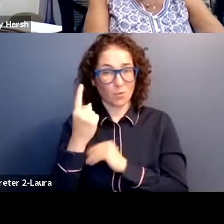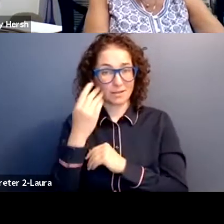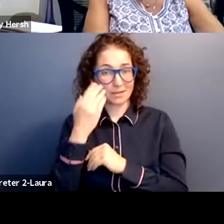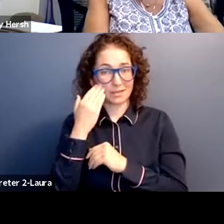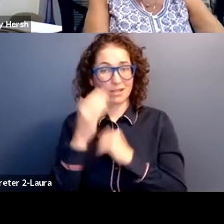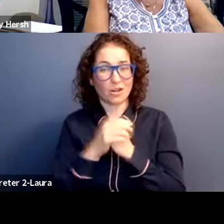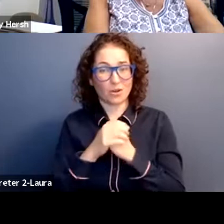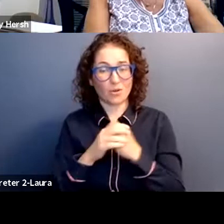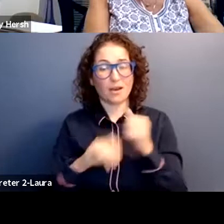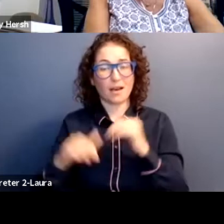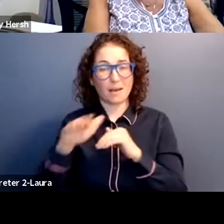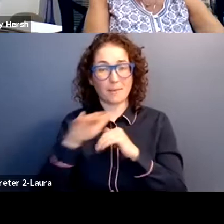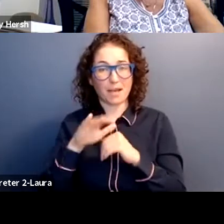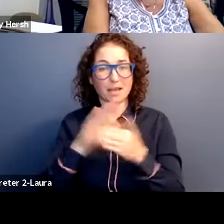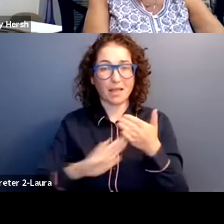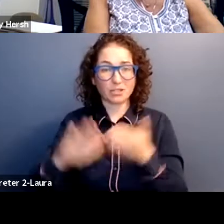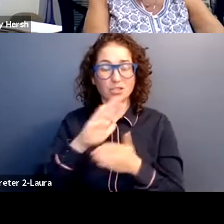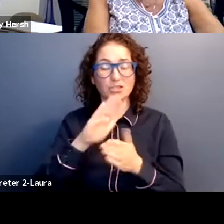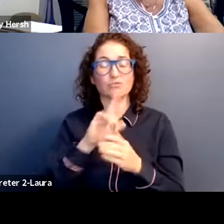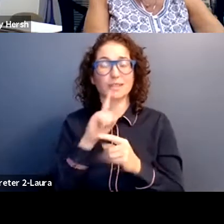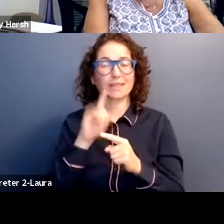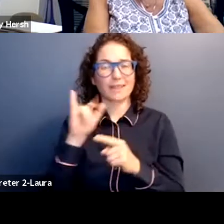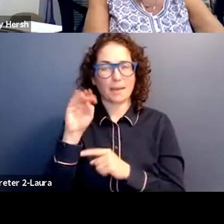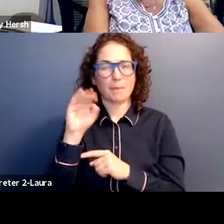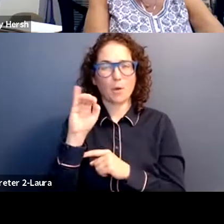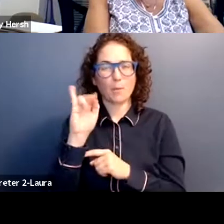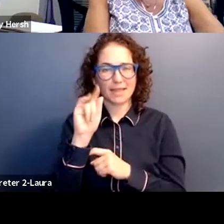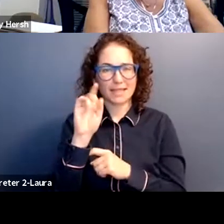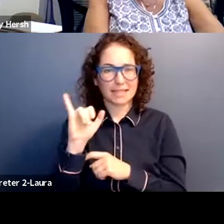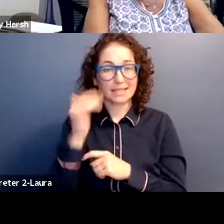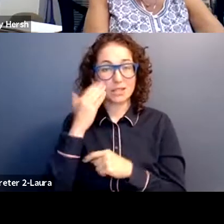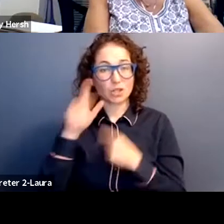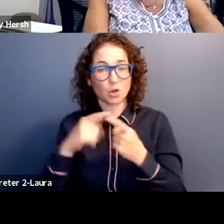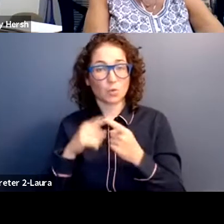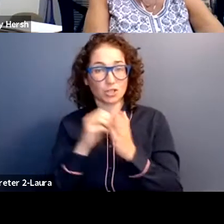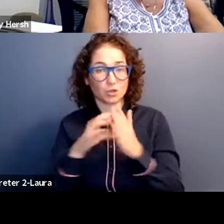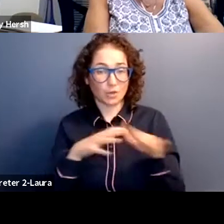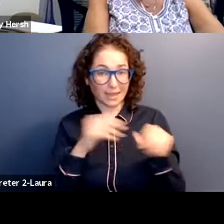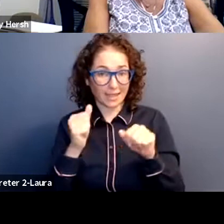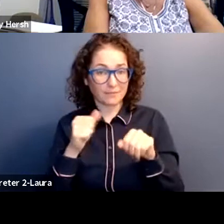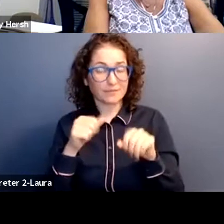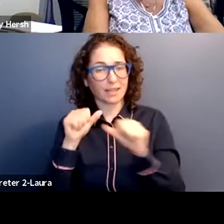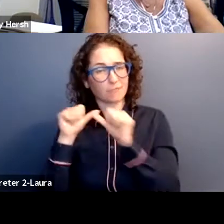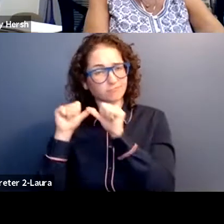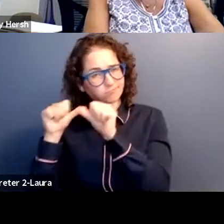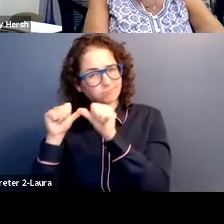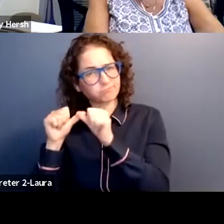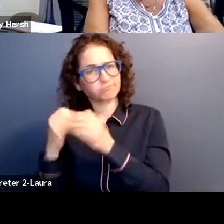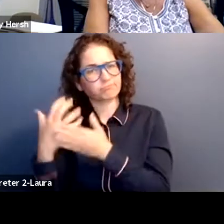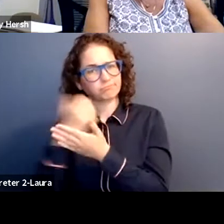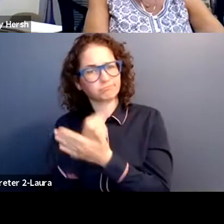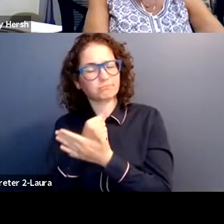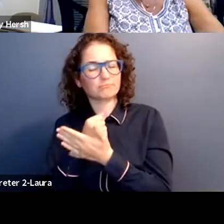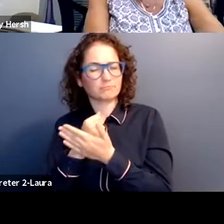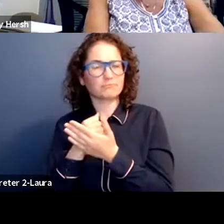colleges in the overall mobility index, which really measures that when a student leaves Berkeley College, they're able to make a sustainable living.